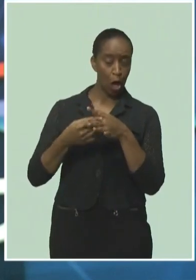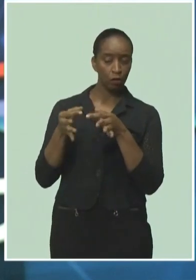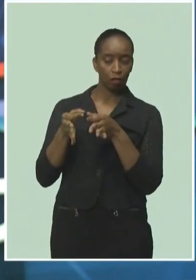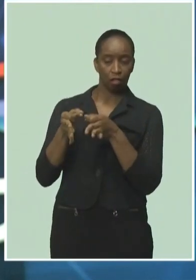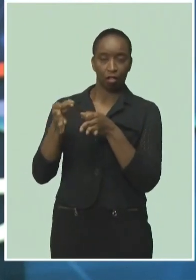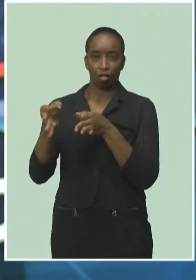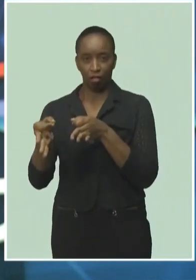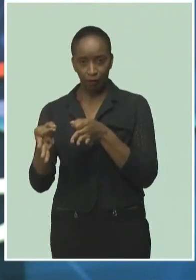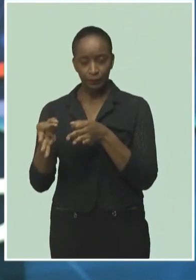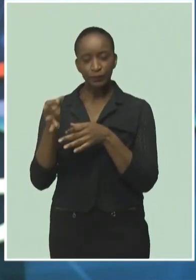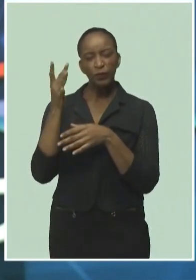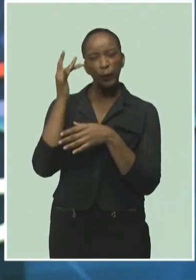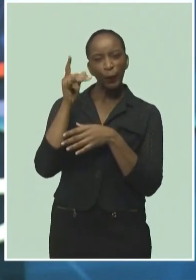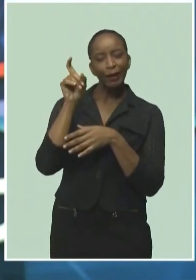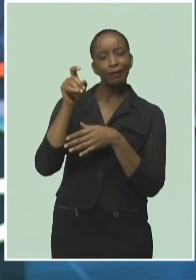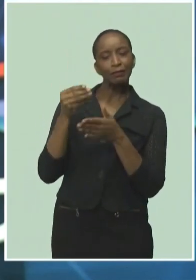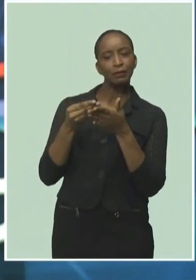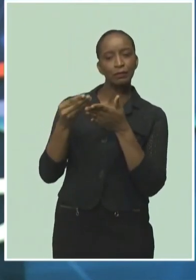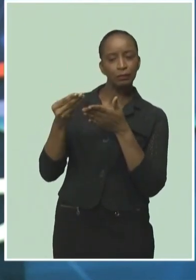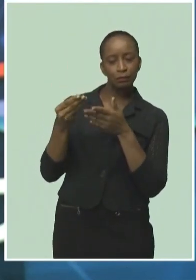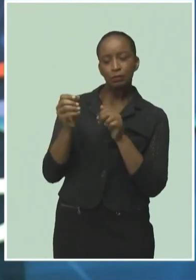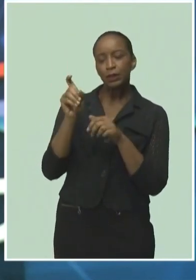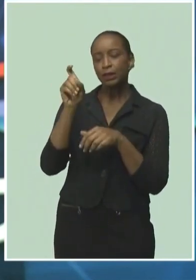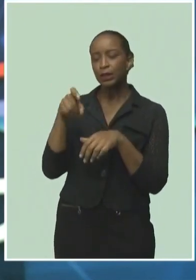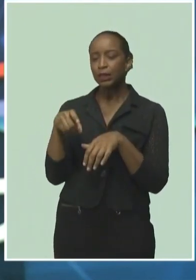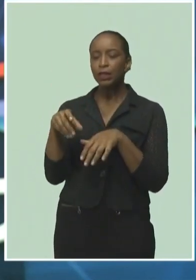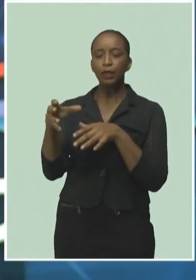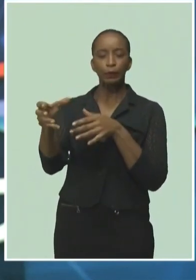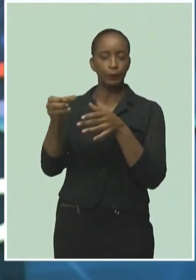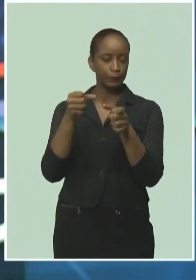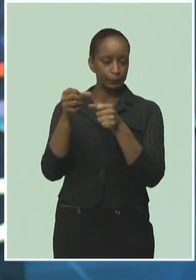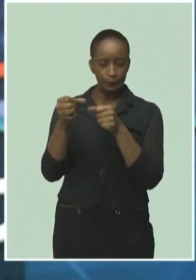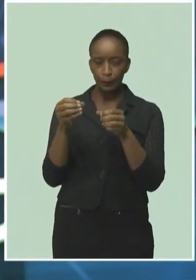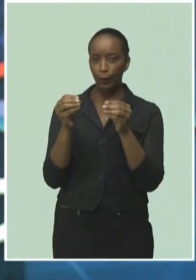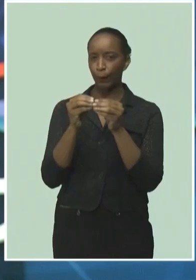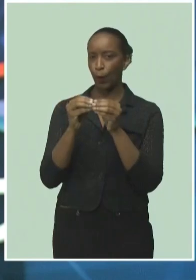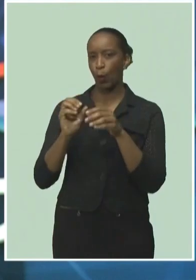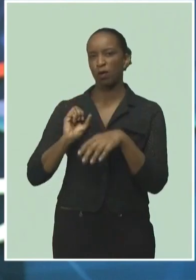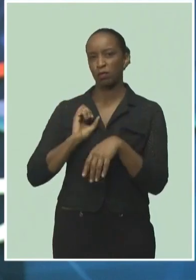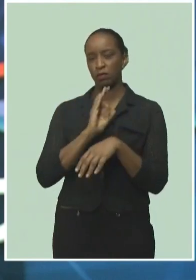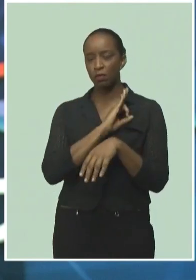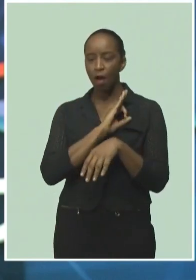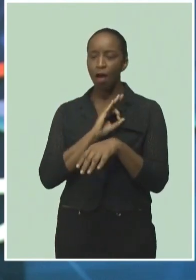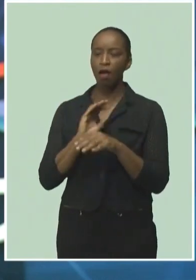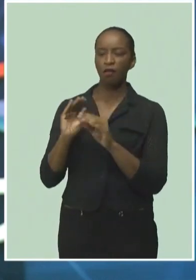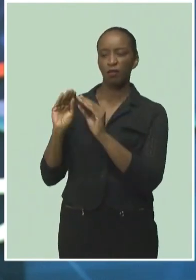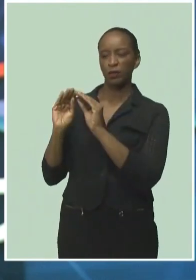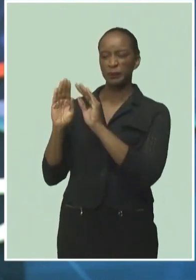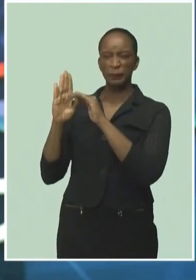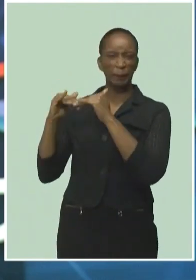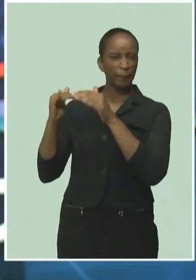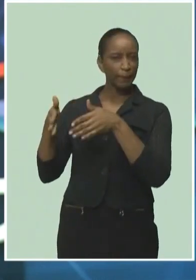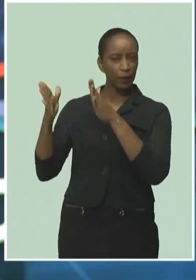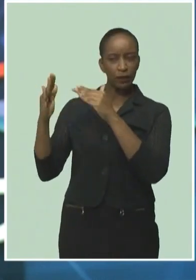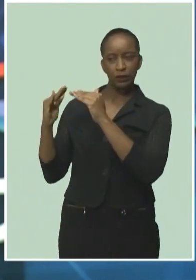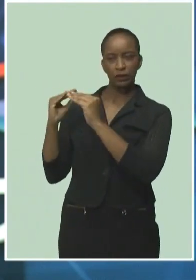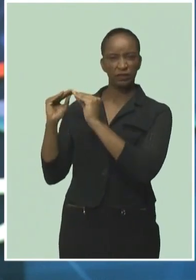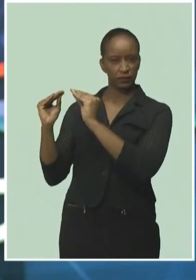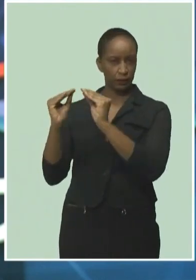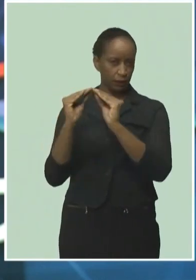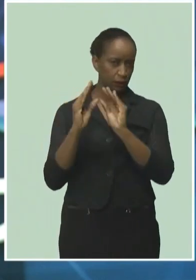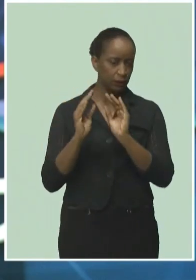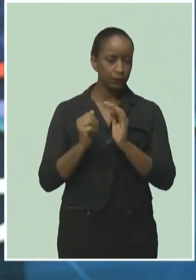some parts of the building. He explains people who come to the shelter will be assessed to determine if they qualify,